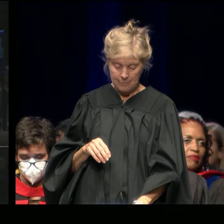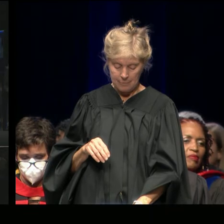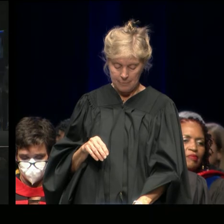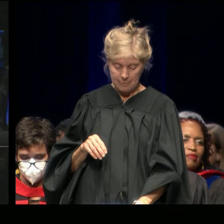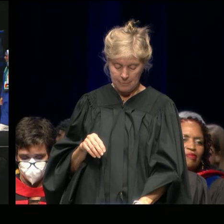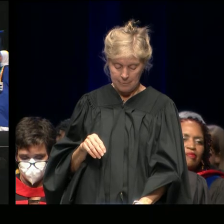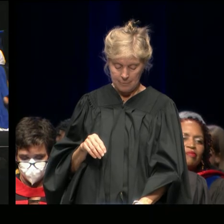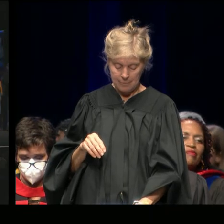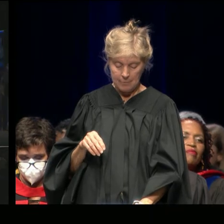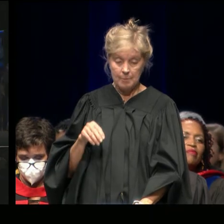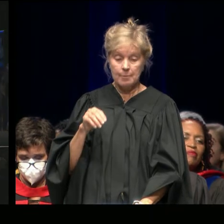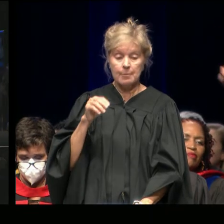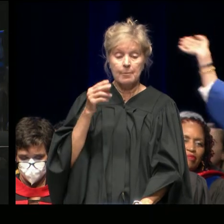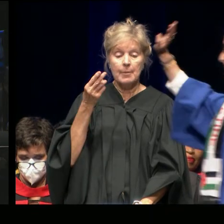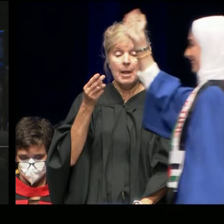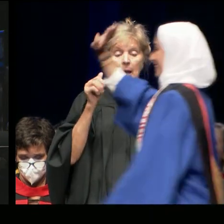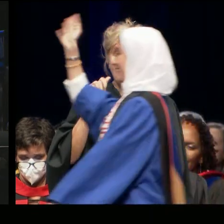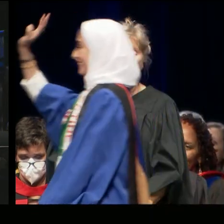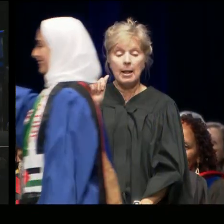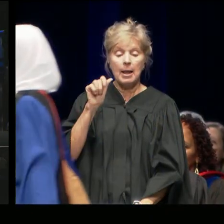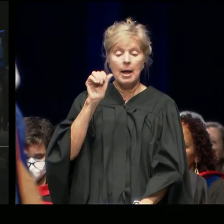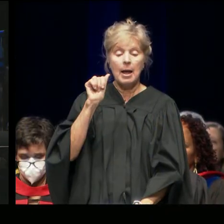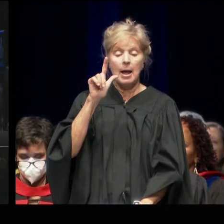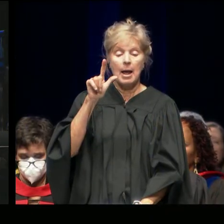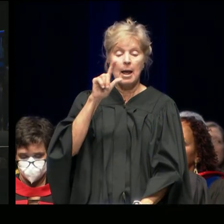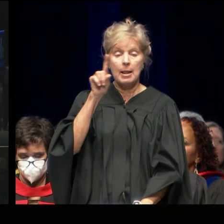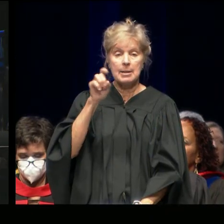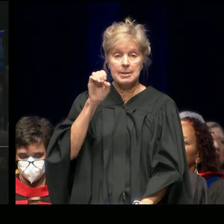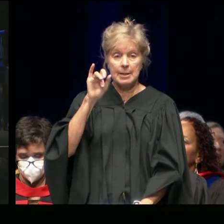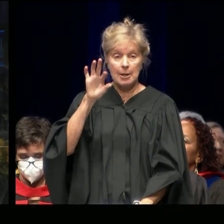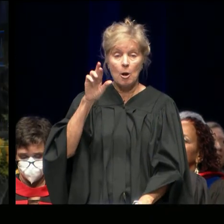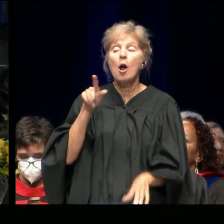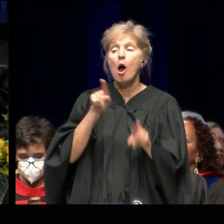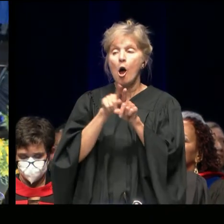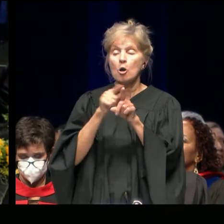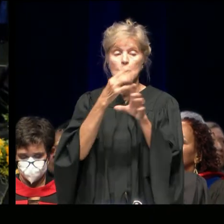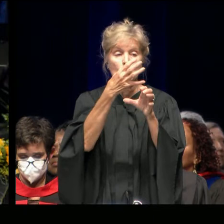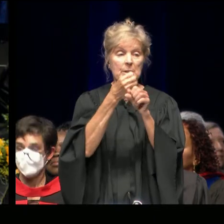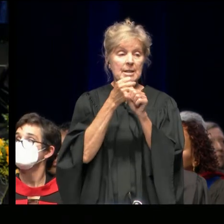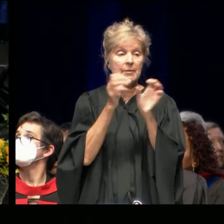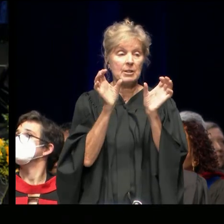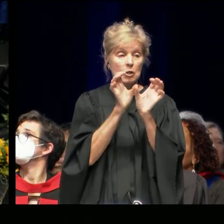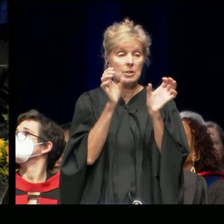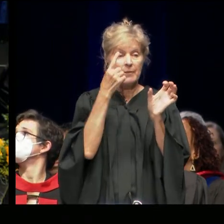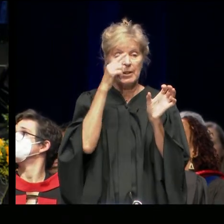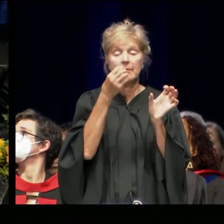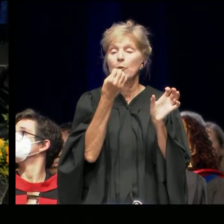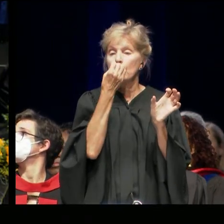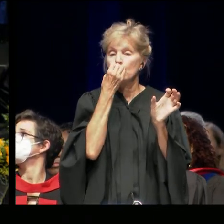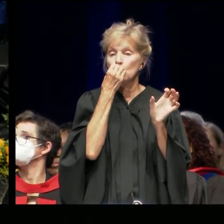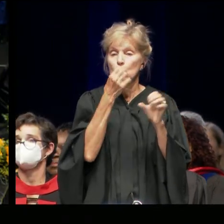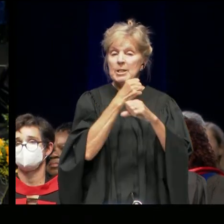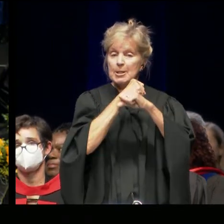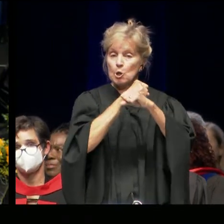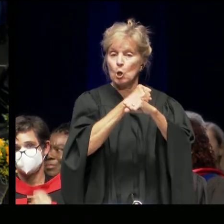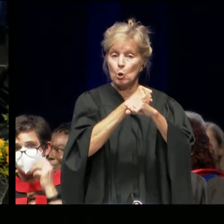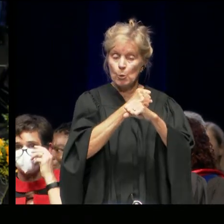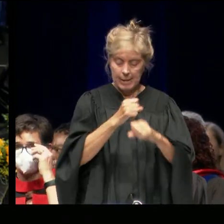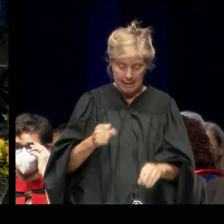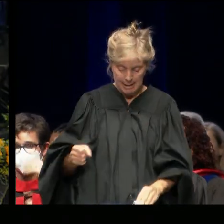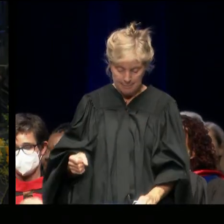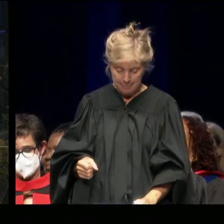Hala Bassam Alzair, who is also receiving a certificate in food security.